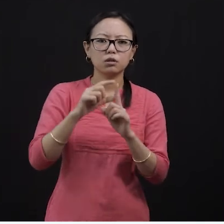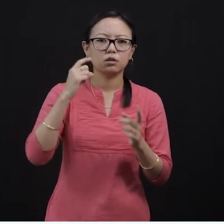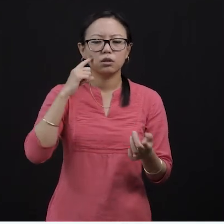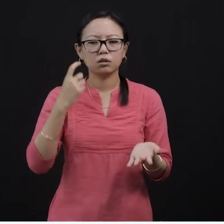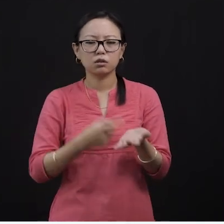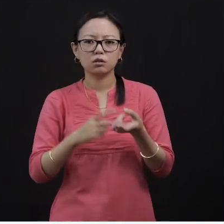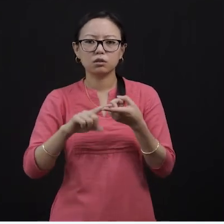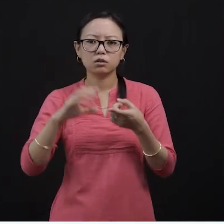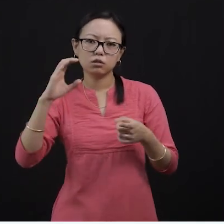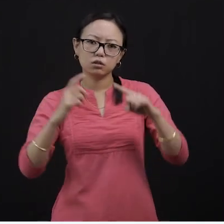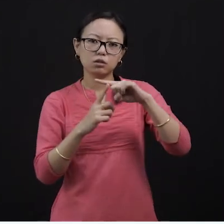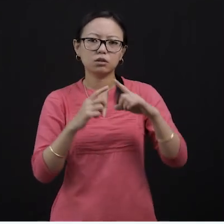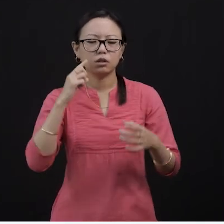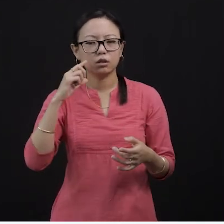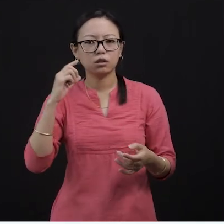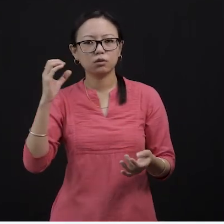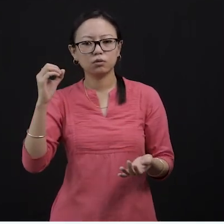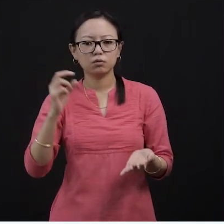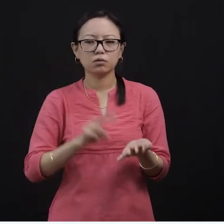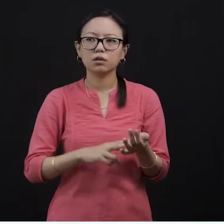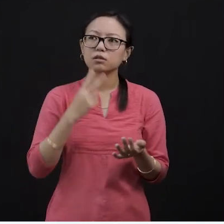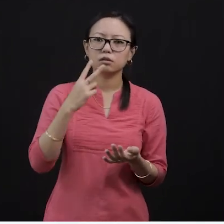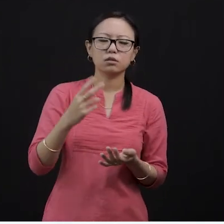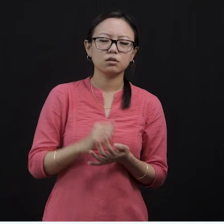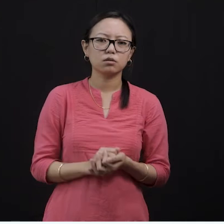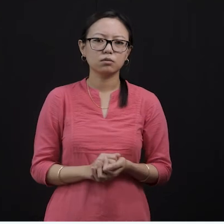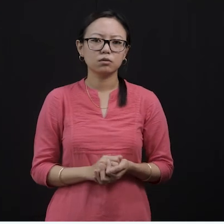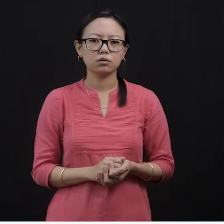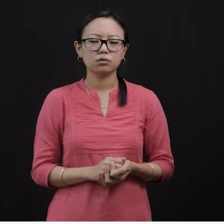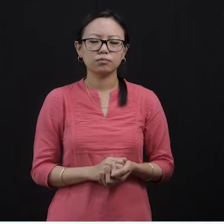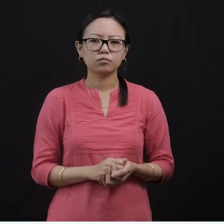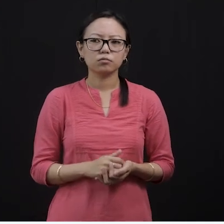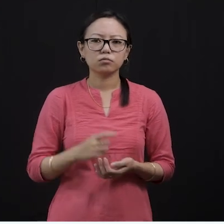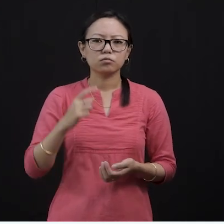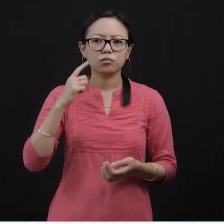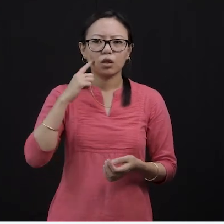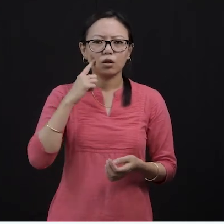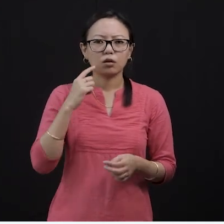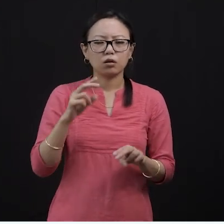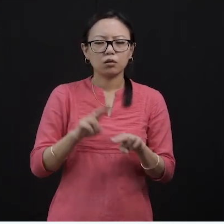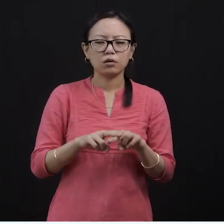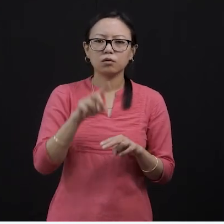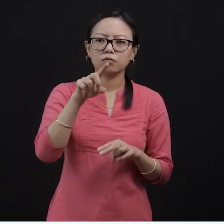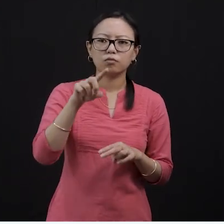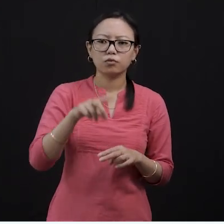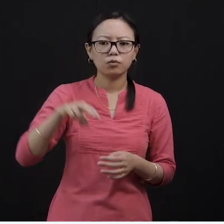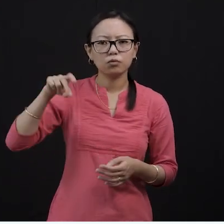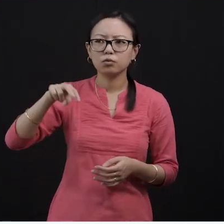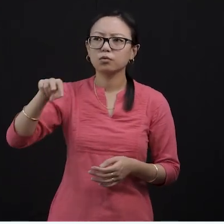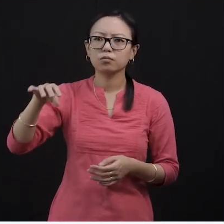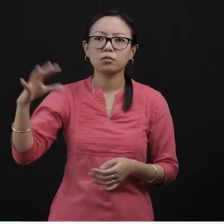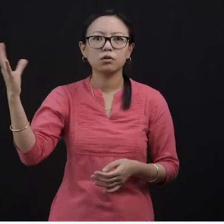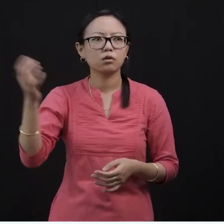these days, if you get lost, it is easy, right? There are GPS, but back